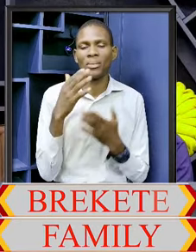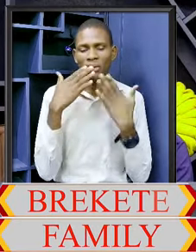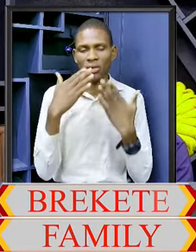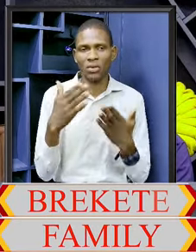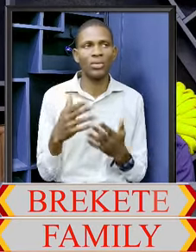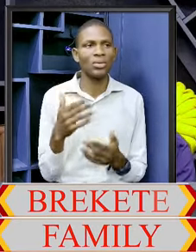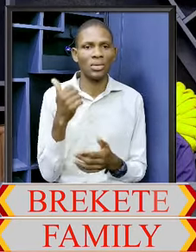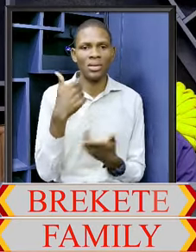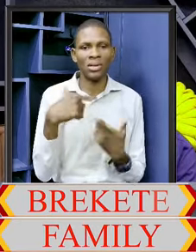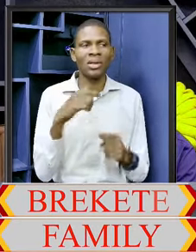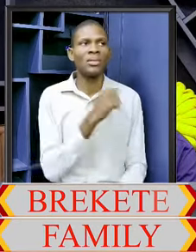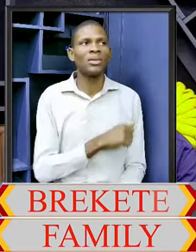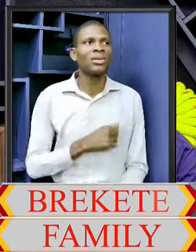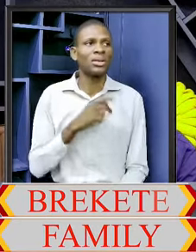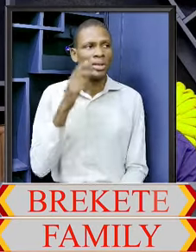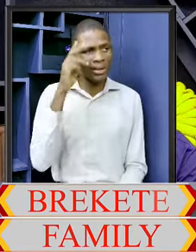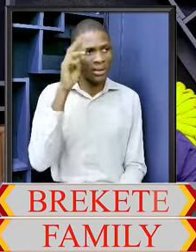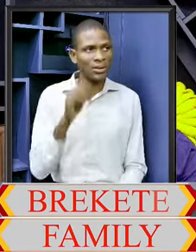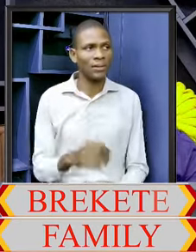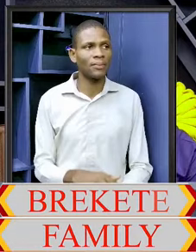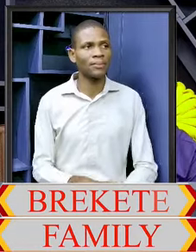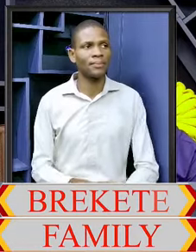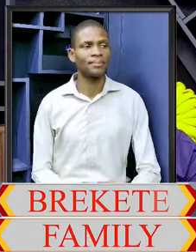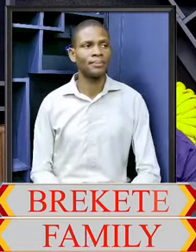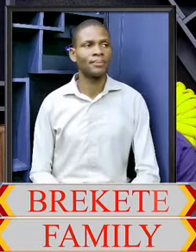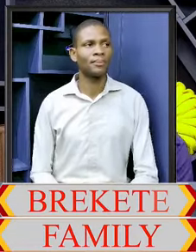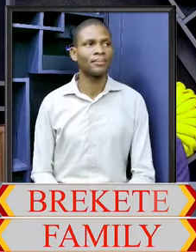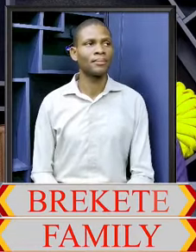Make we appreciate them.